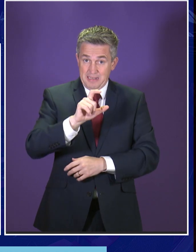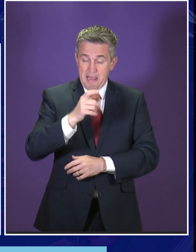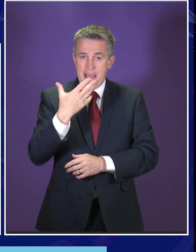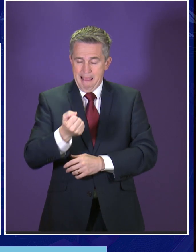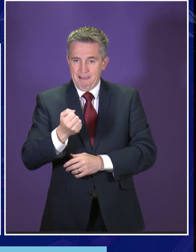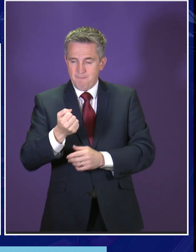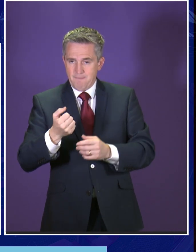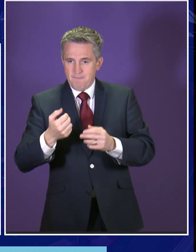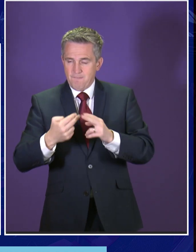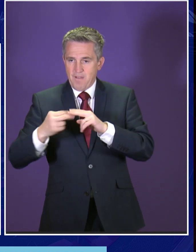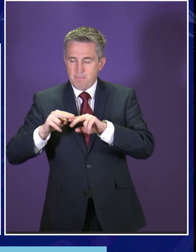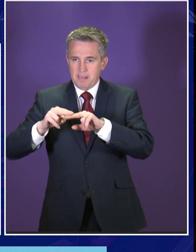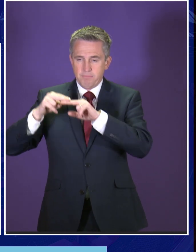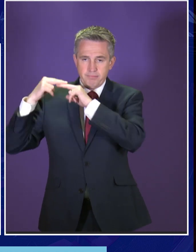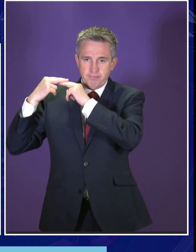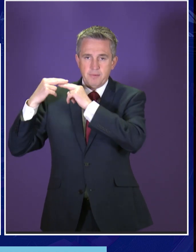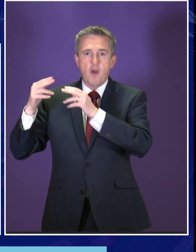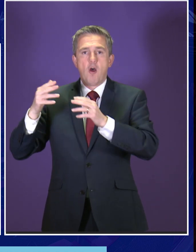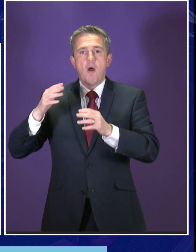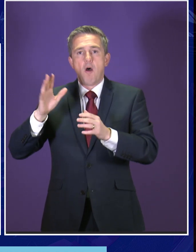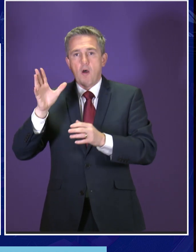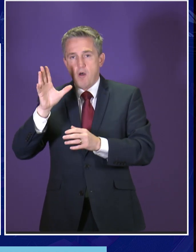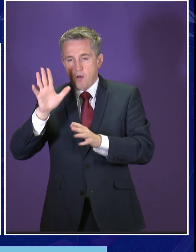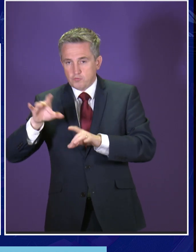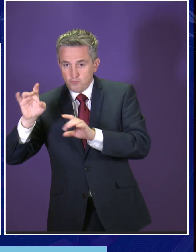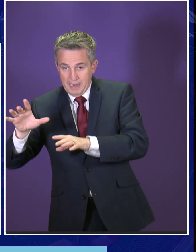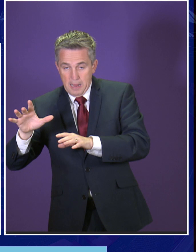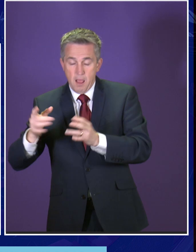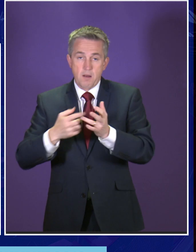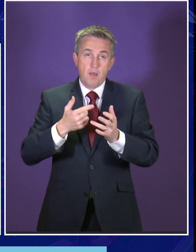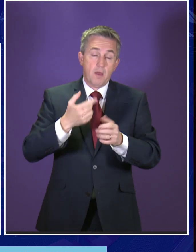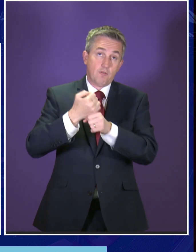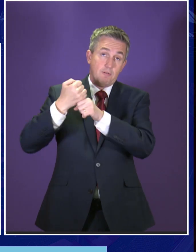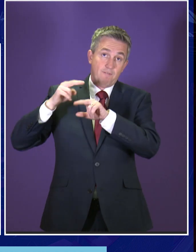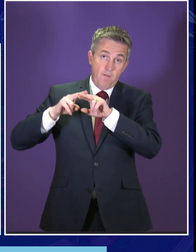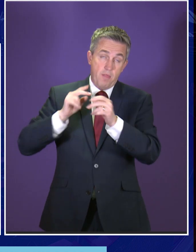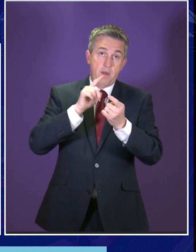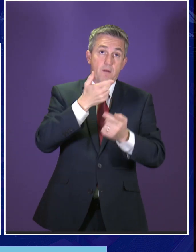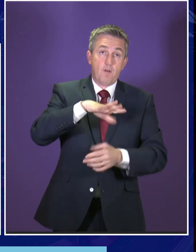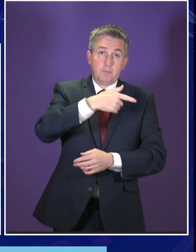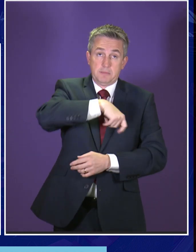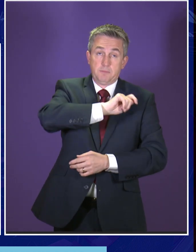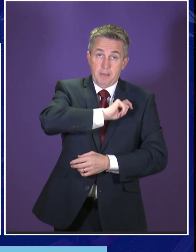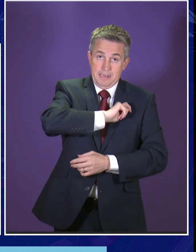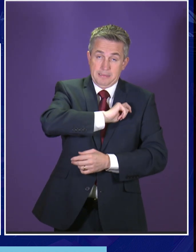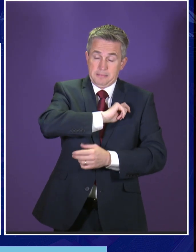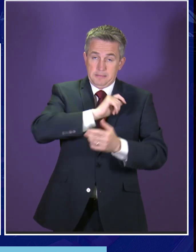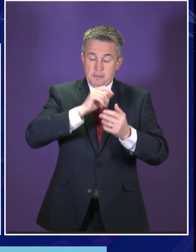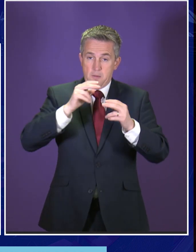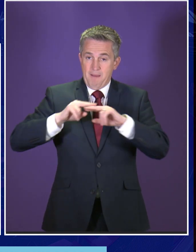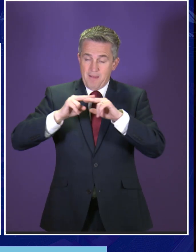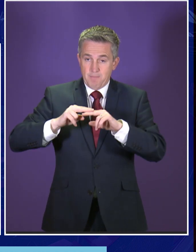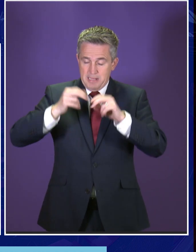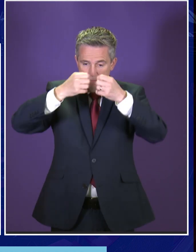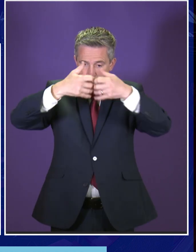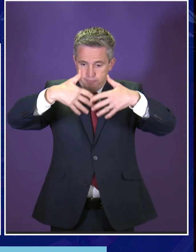Aboriginal clans. I have a Danish great-grandmother and a Spanish great-grandfather who met on a boat coming out to Australia after World War I. I